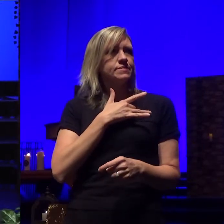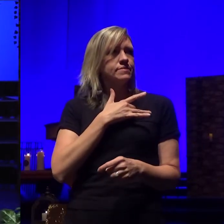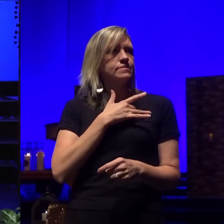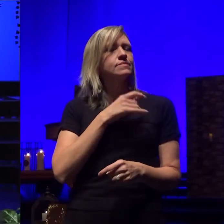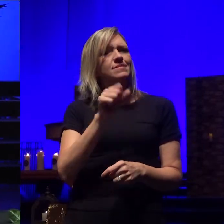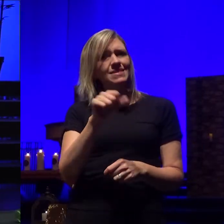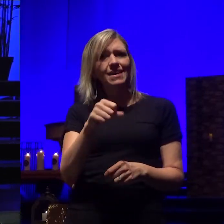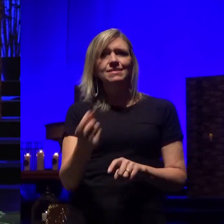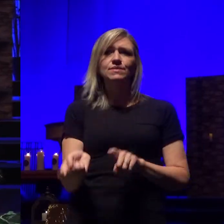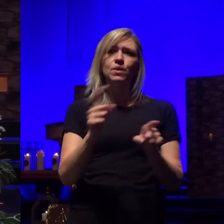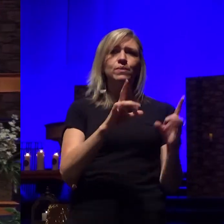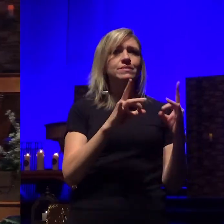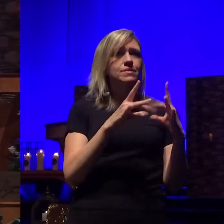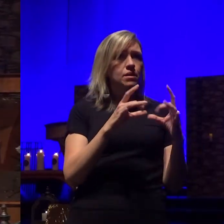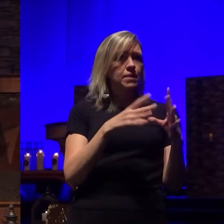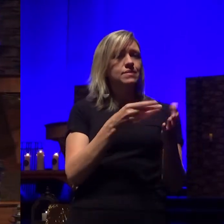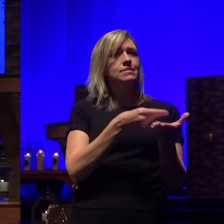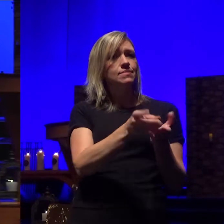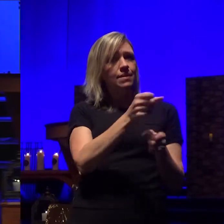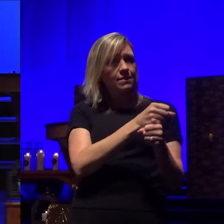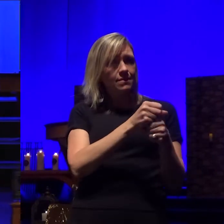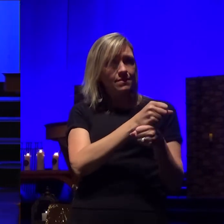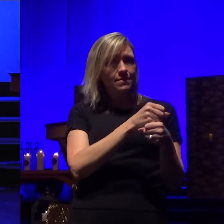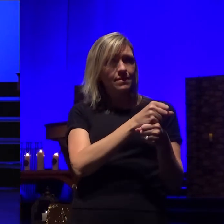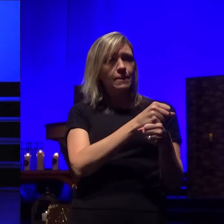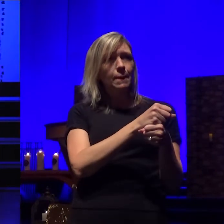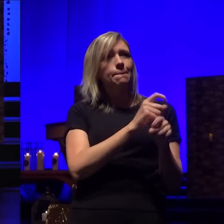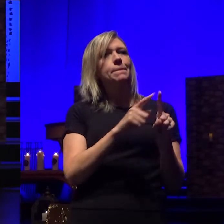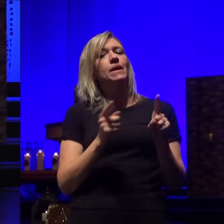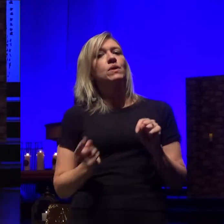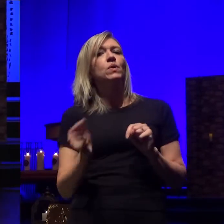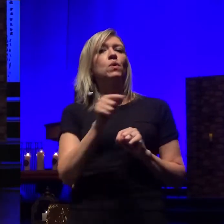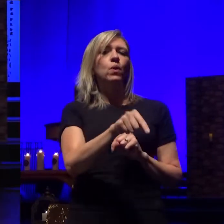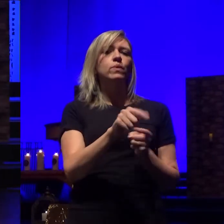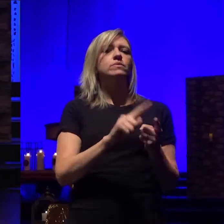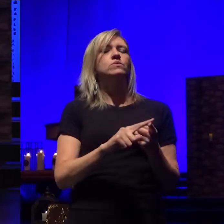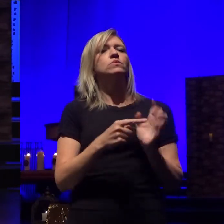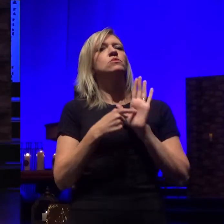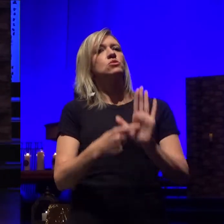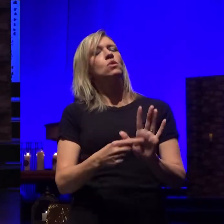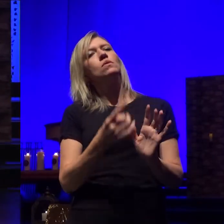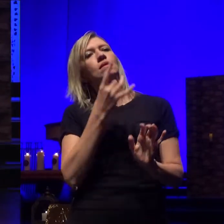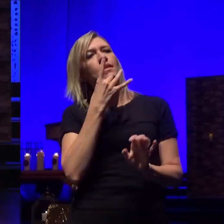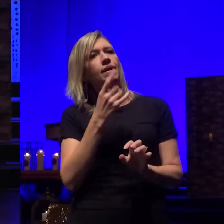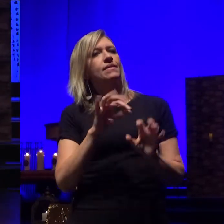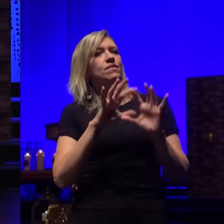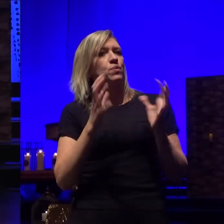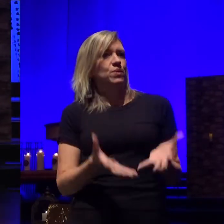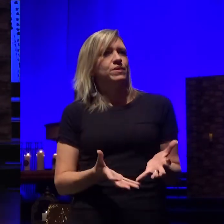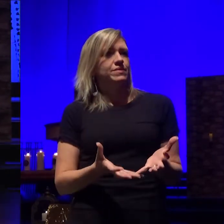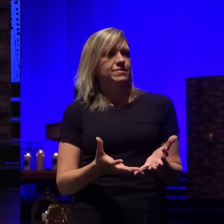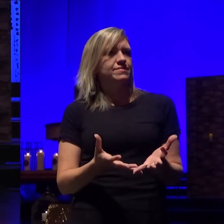So yes, go to Starbucks to get a latte, but also go there to be the light of the world.